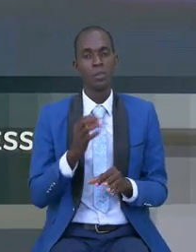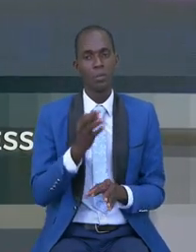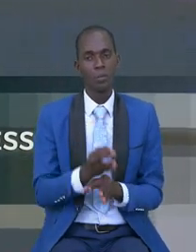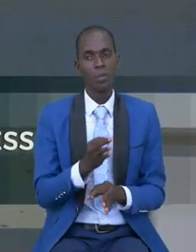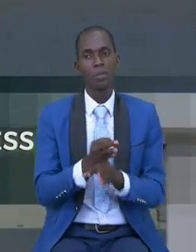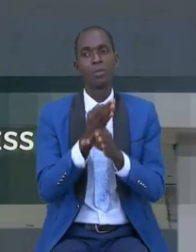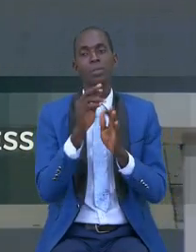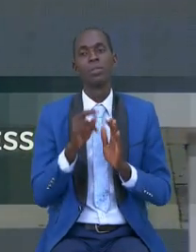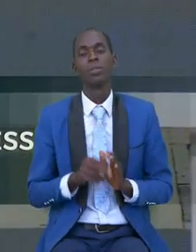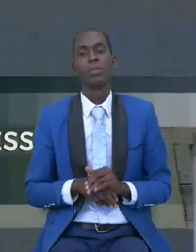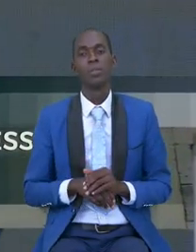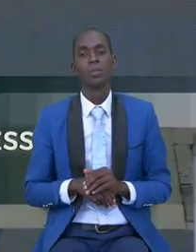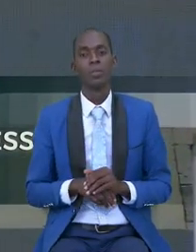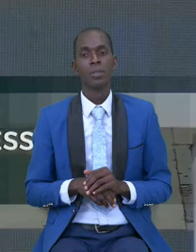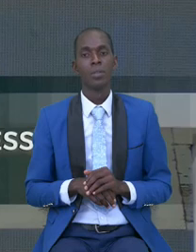we